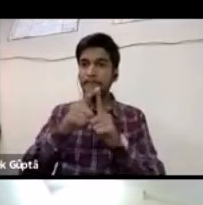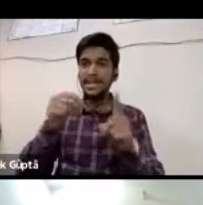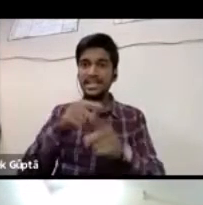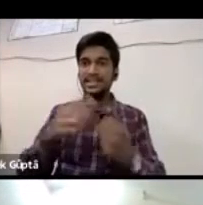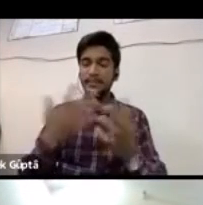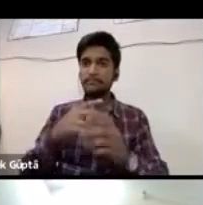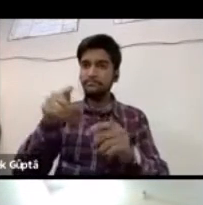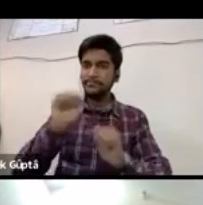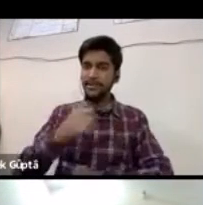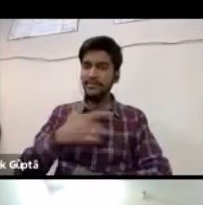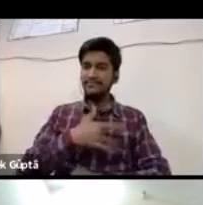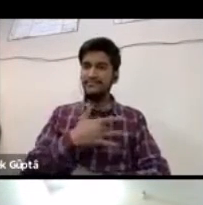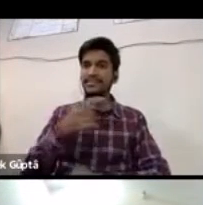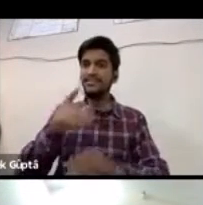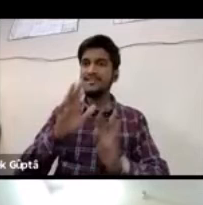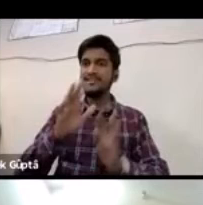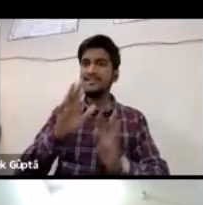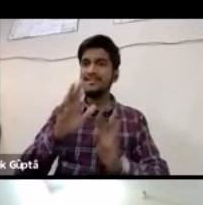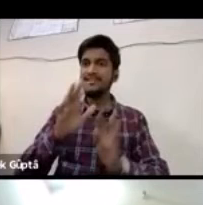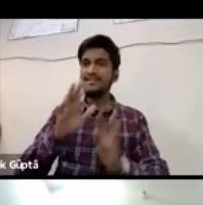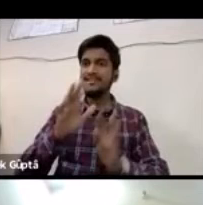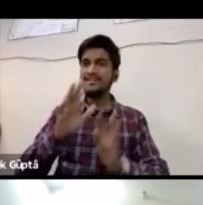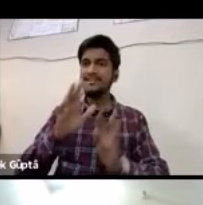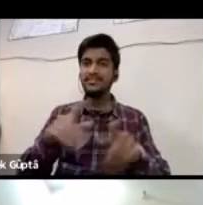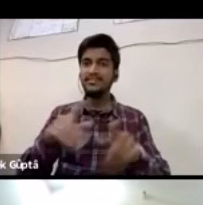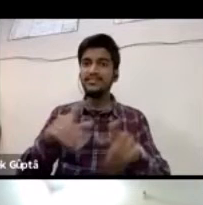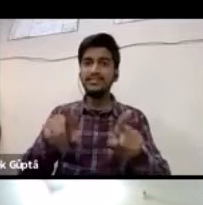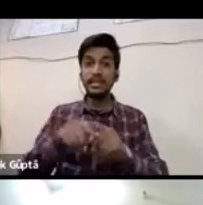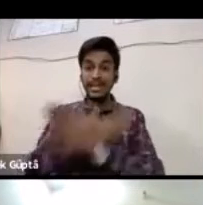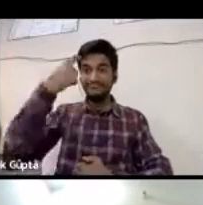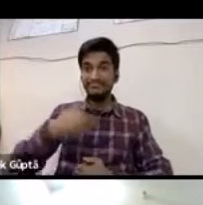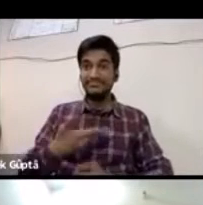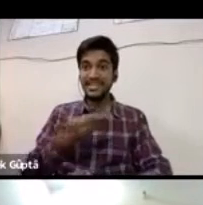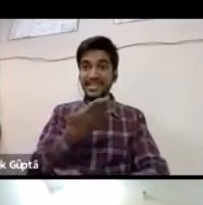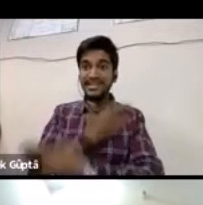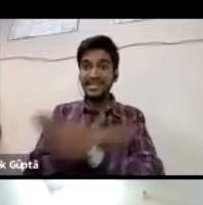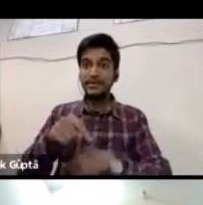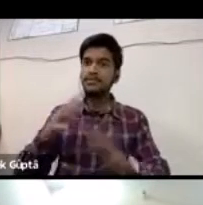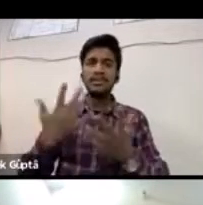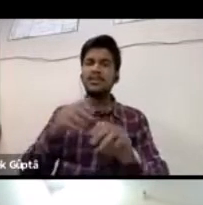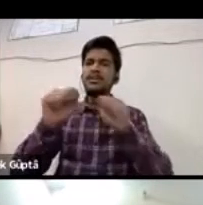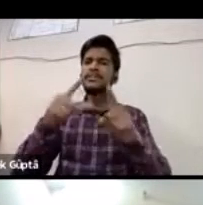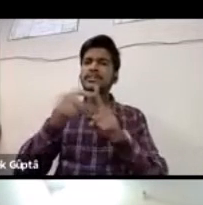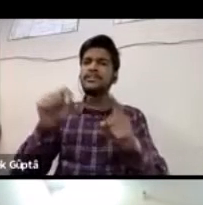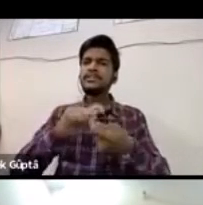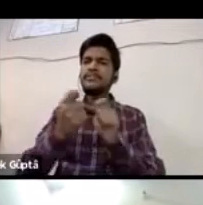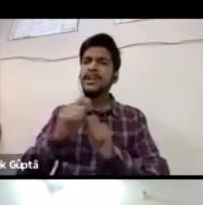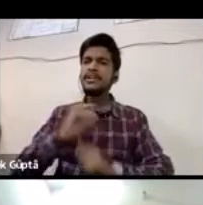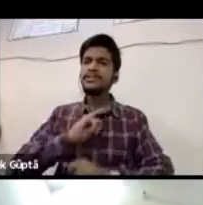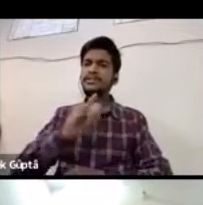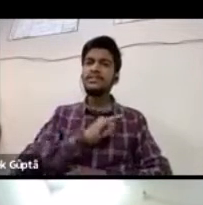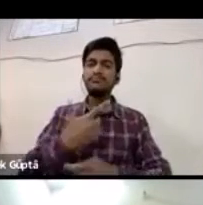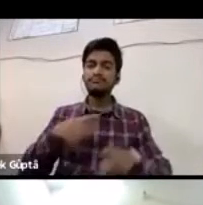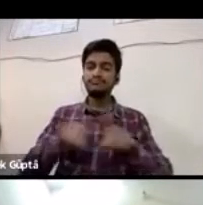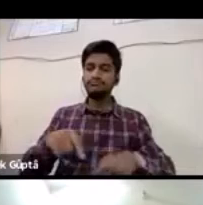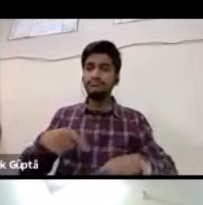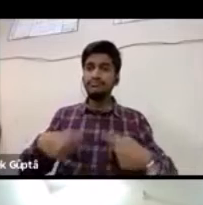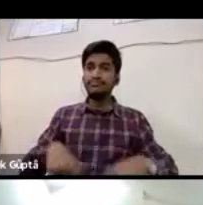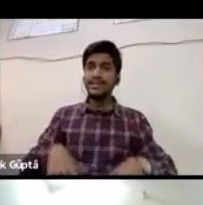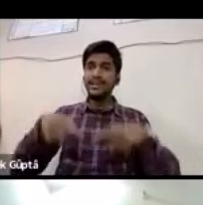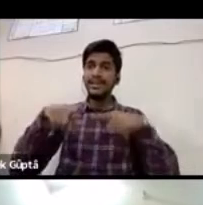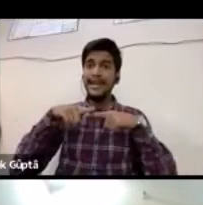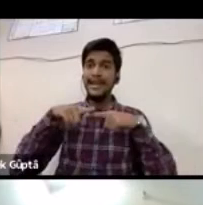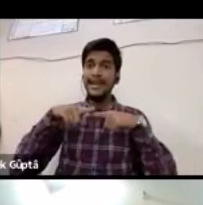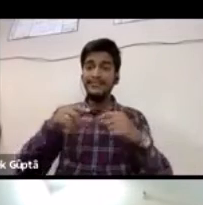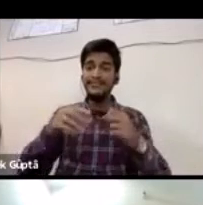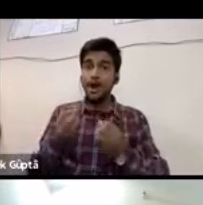as a person with disability is that whatever differences we have in our journey, either in the beginning or in the